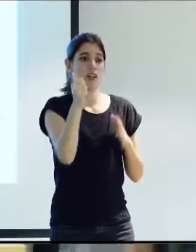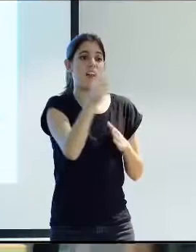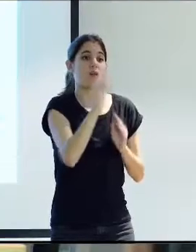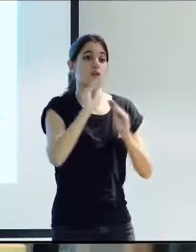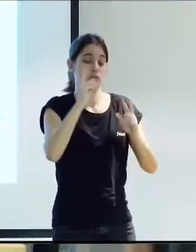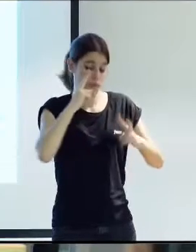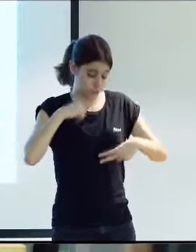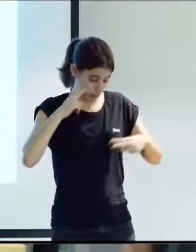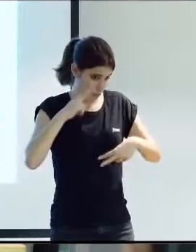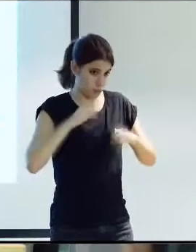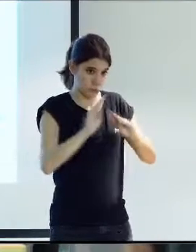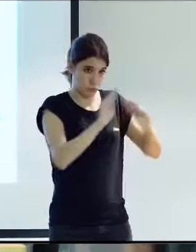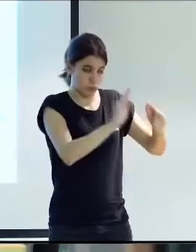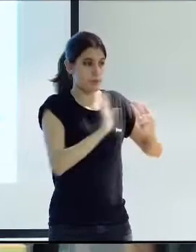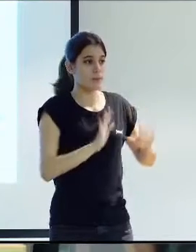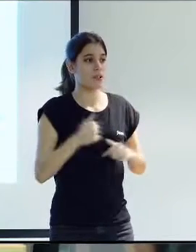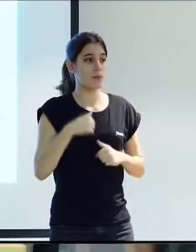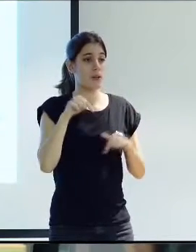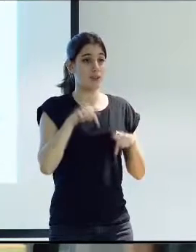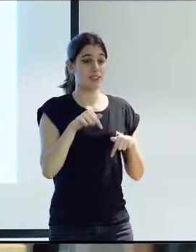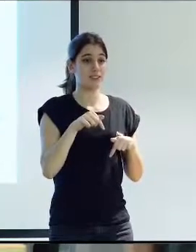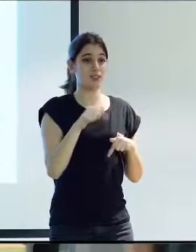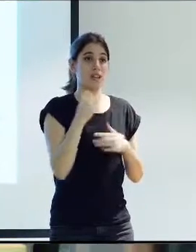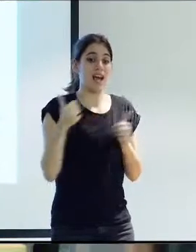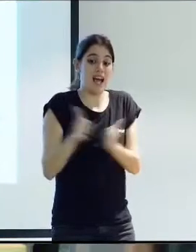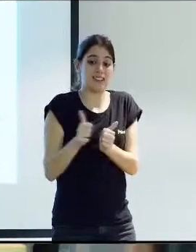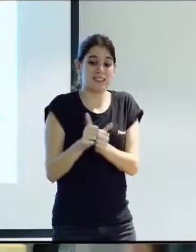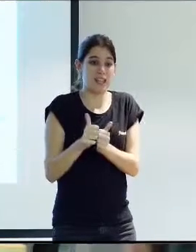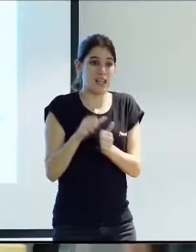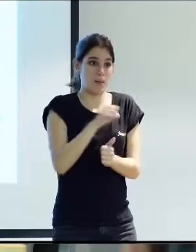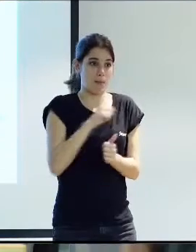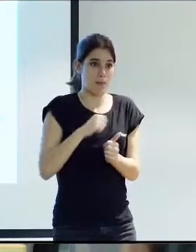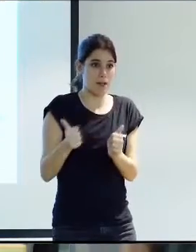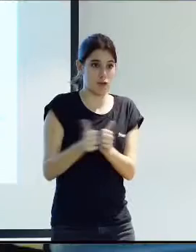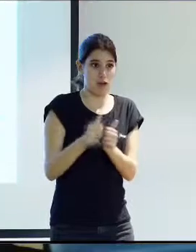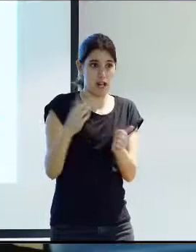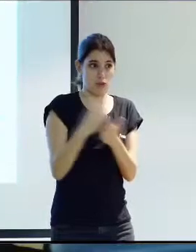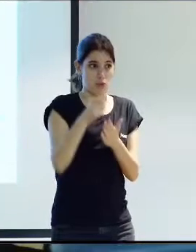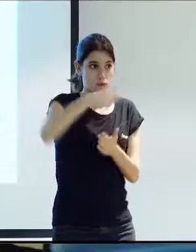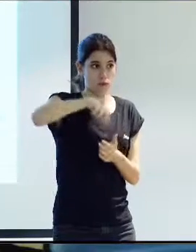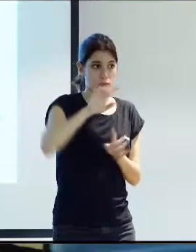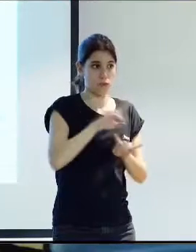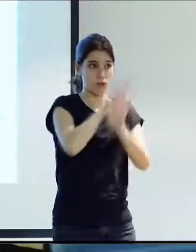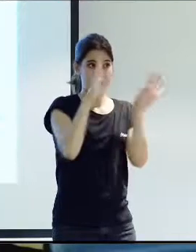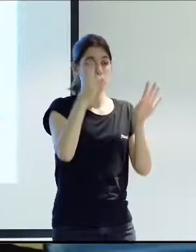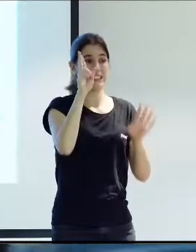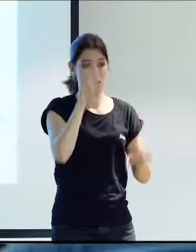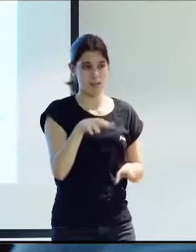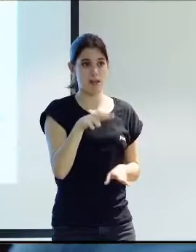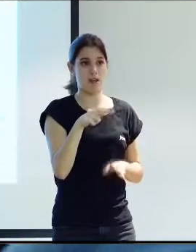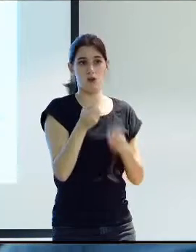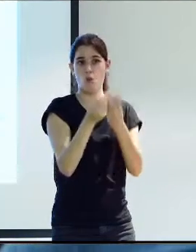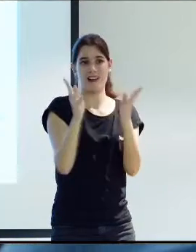because we understand about ourselves more than other things, well then I need a personal assistant, and this is